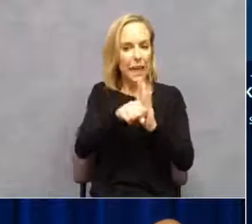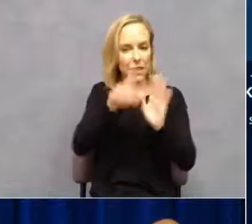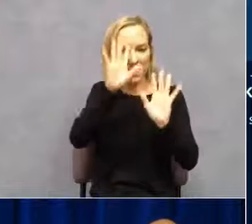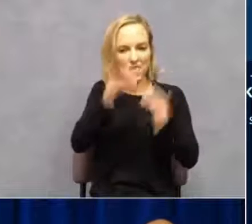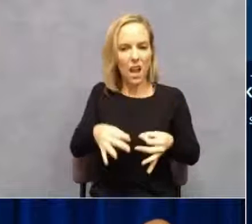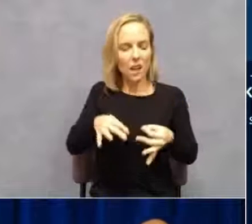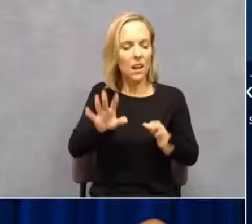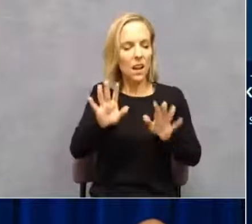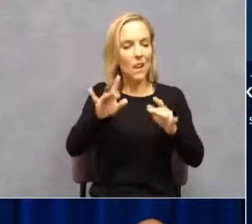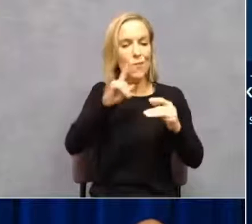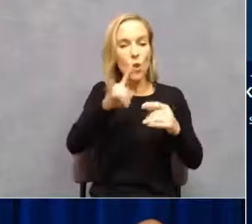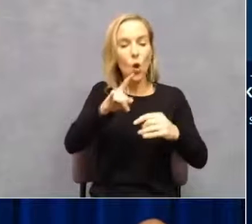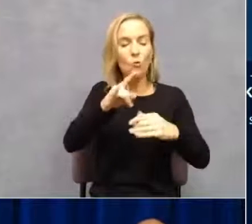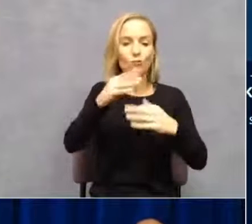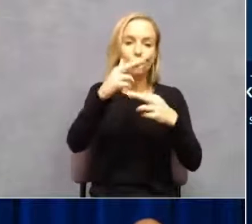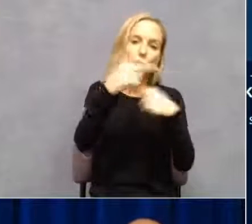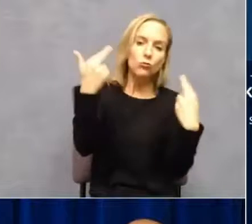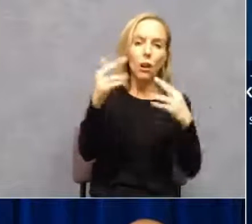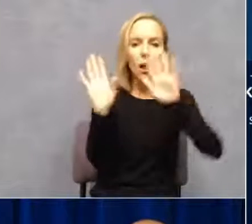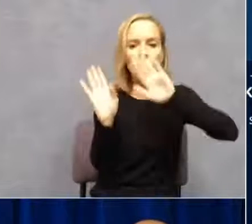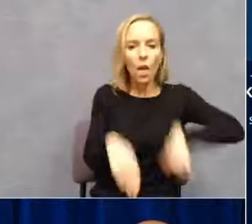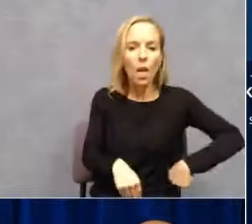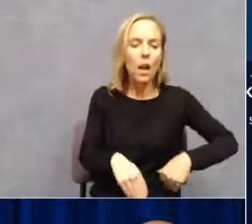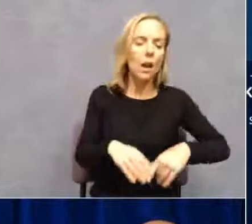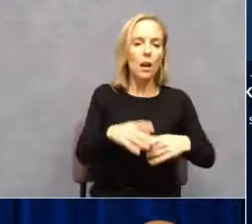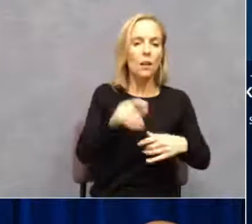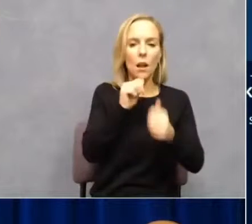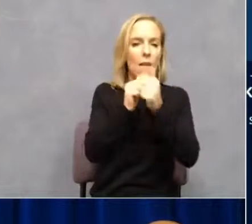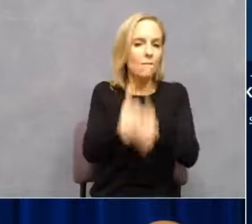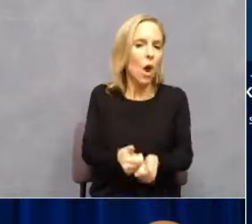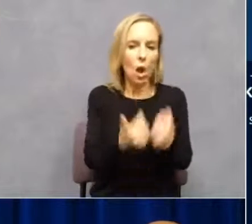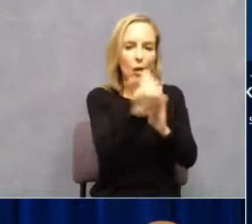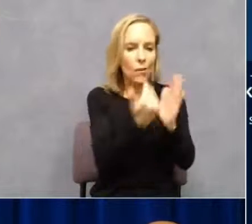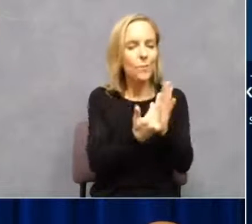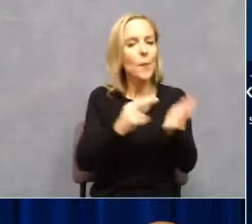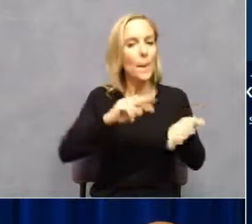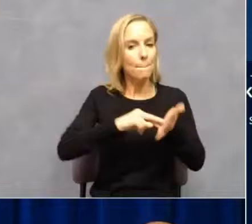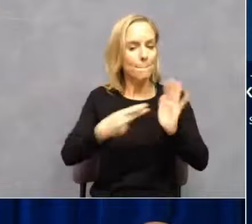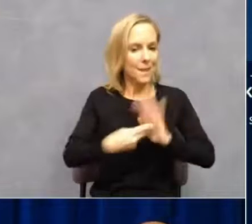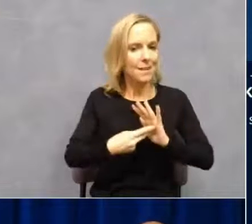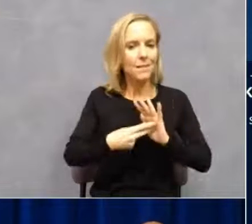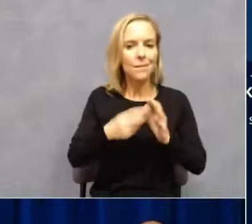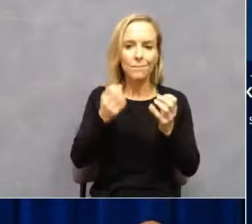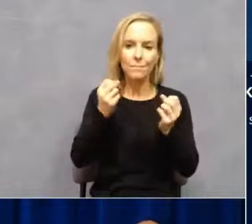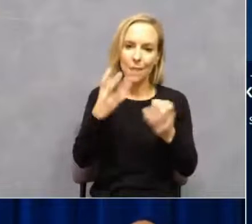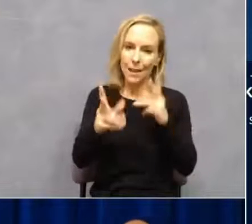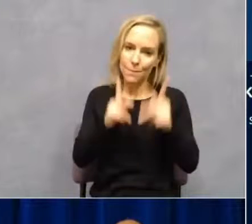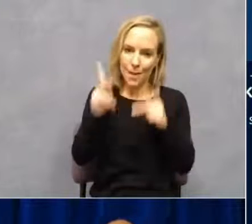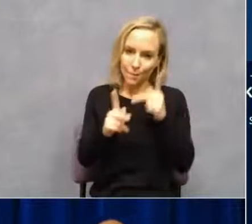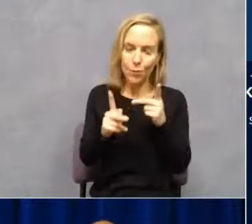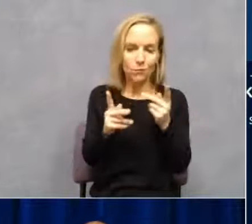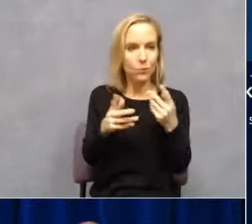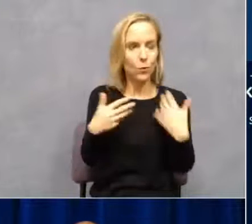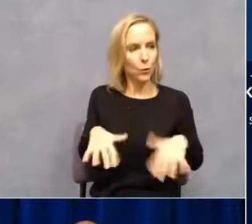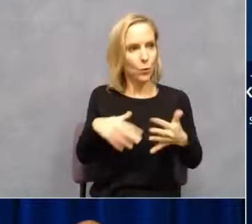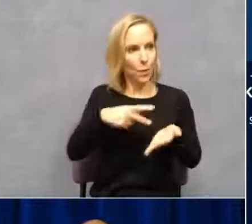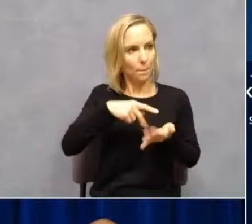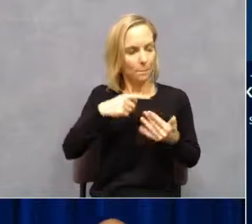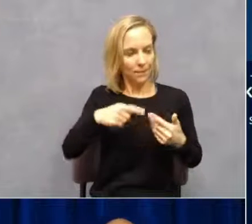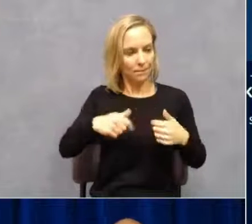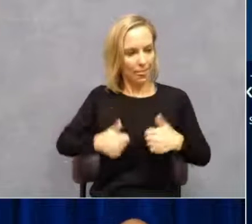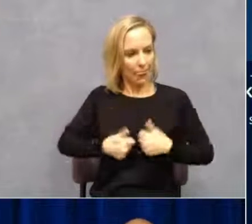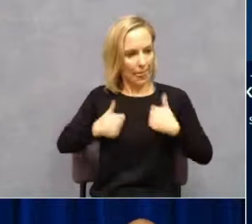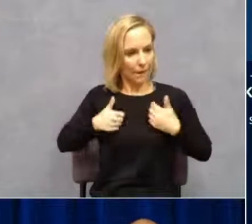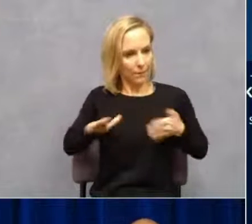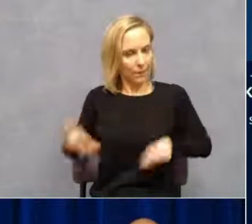and a lot more people in their states paid for those decisions with their lives. I'm not here to